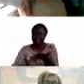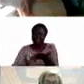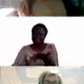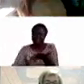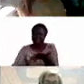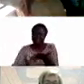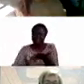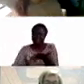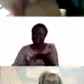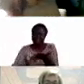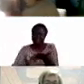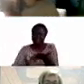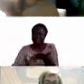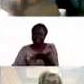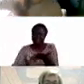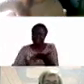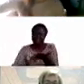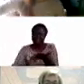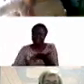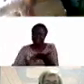There's also